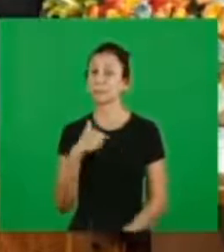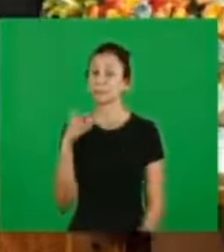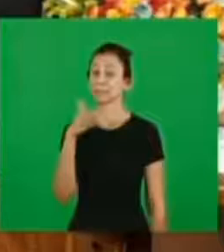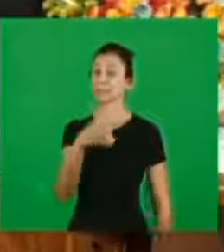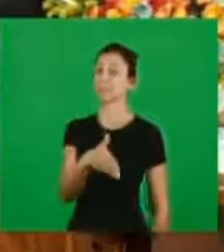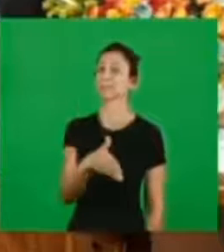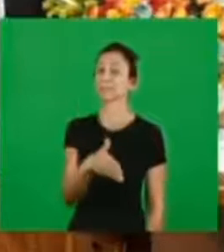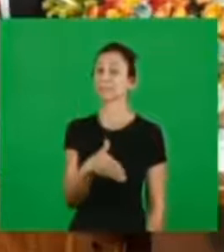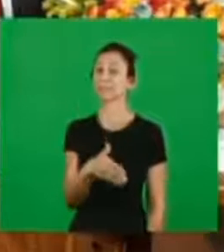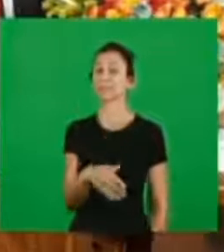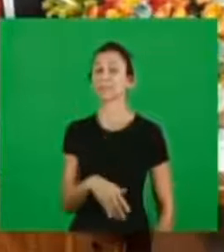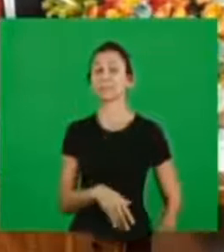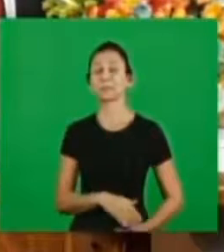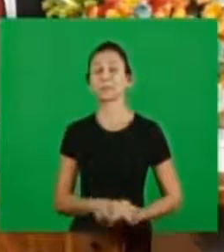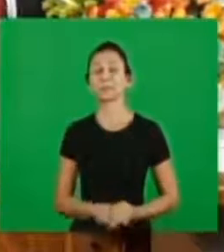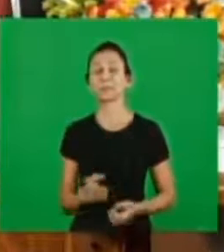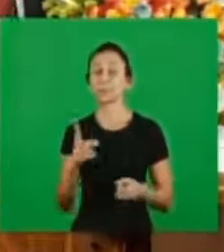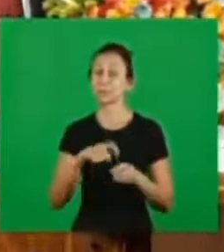that